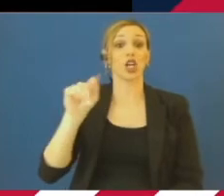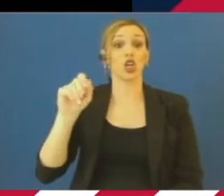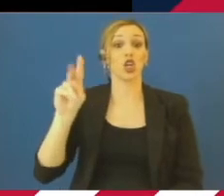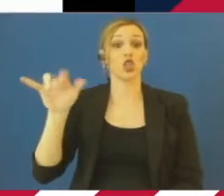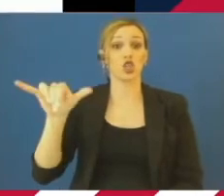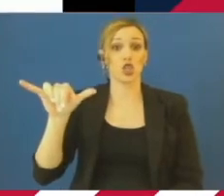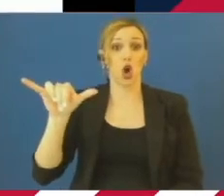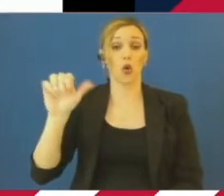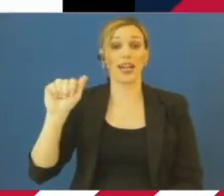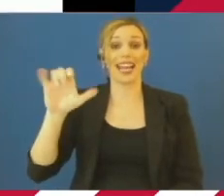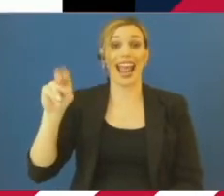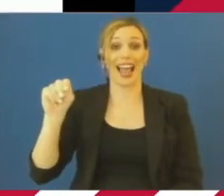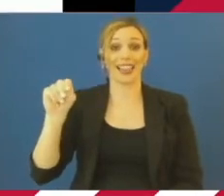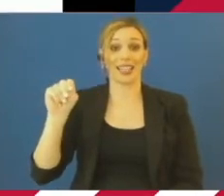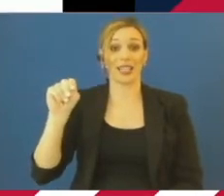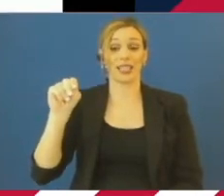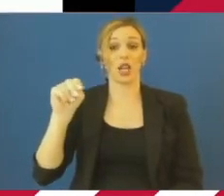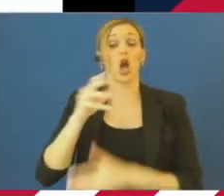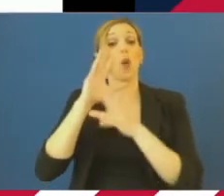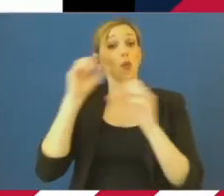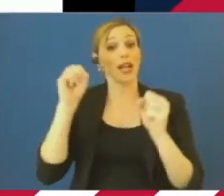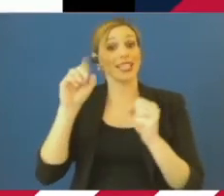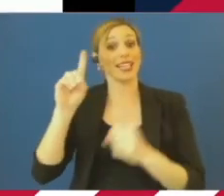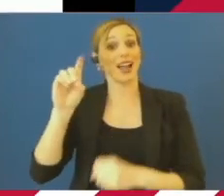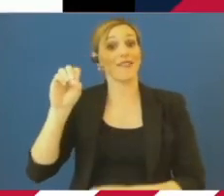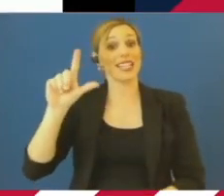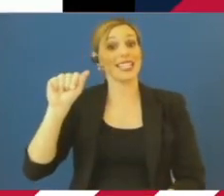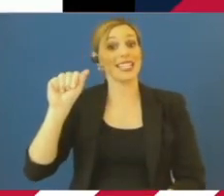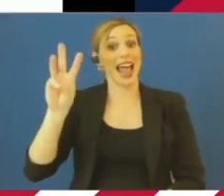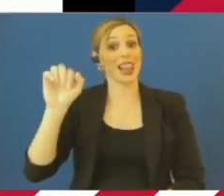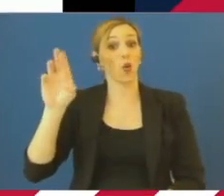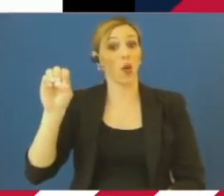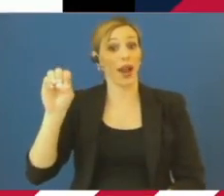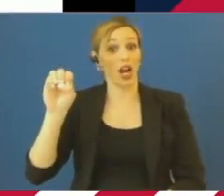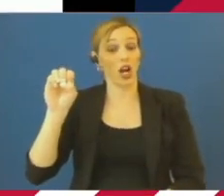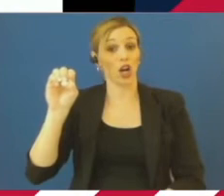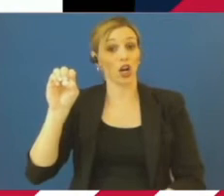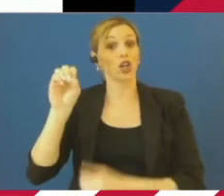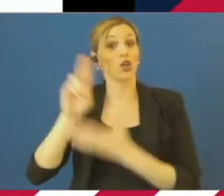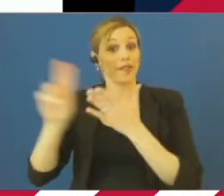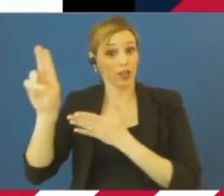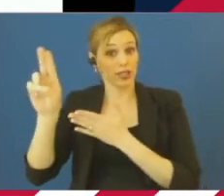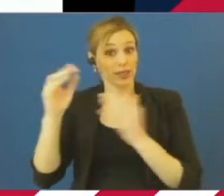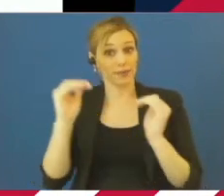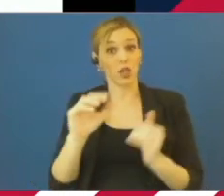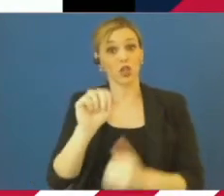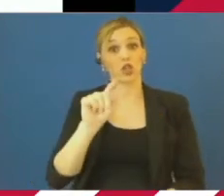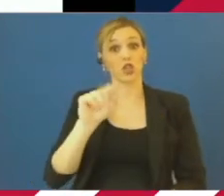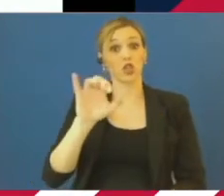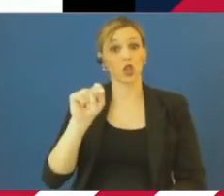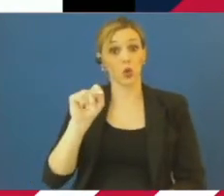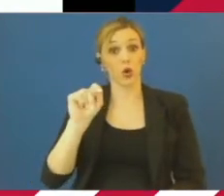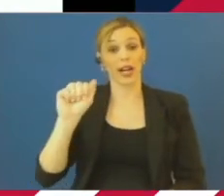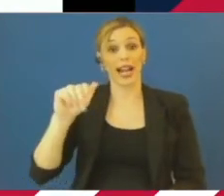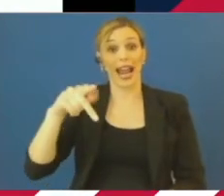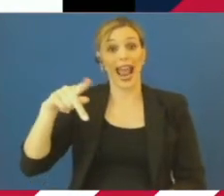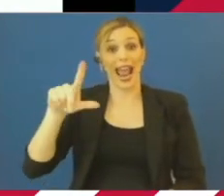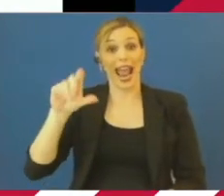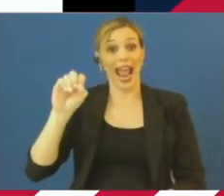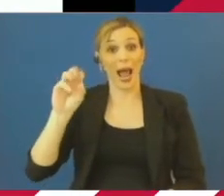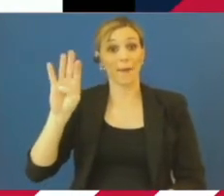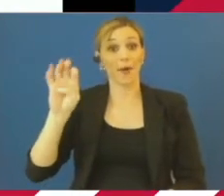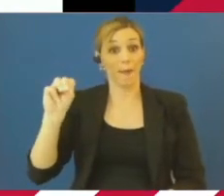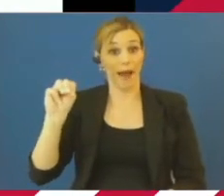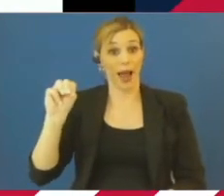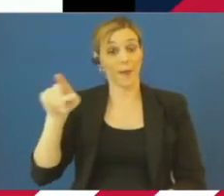State University and still a part of the MEAC. Stuart Applebaum is the president of the Retail, Wholesale,